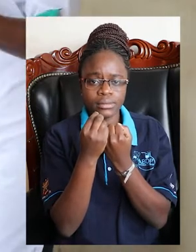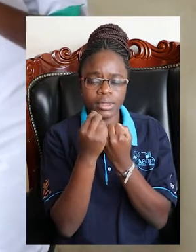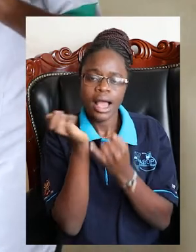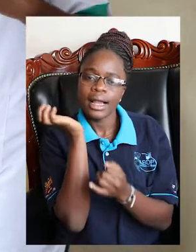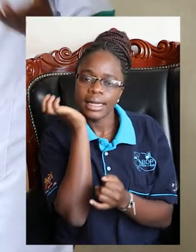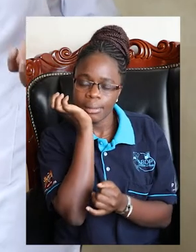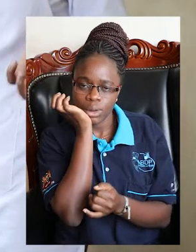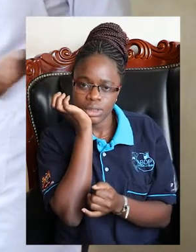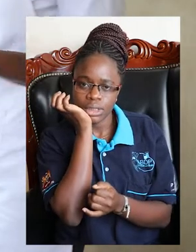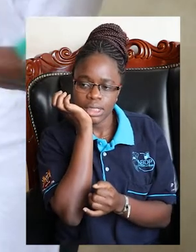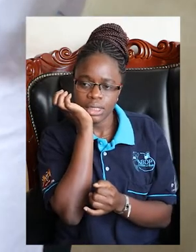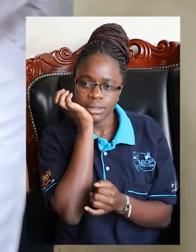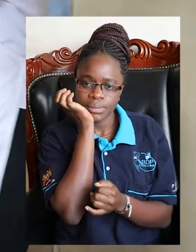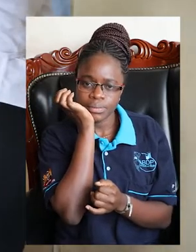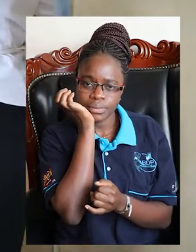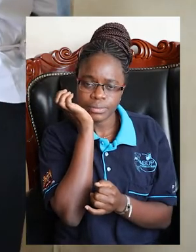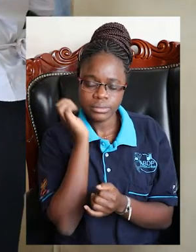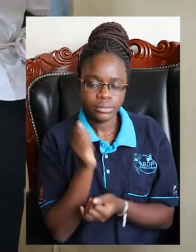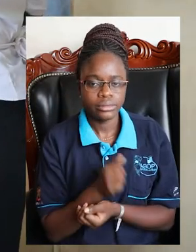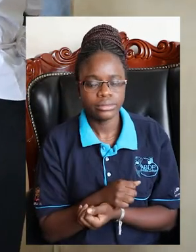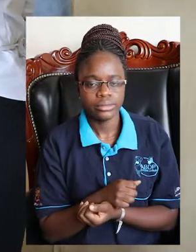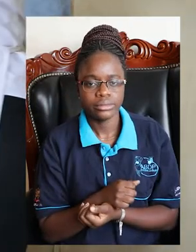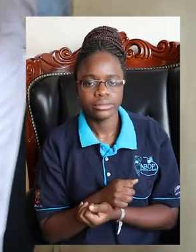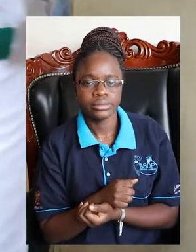and lemon. So the omena,